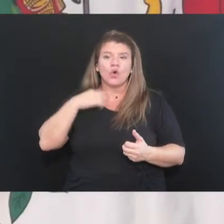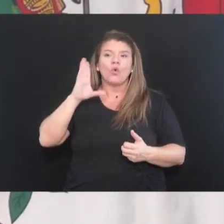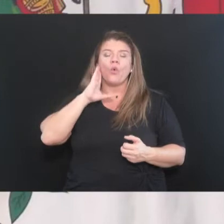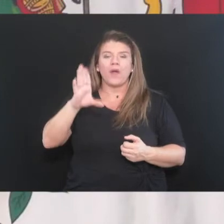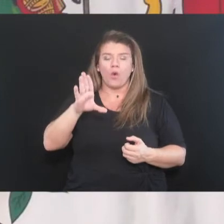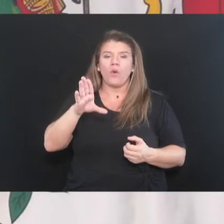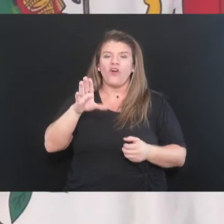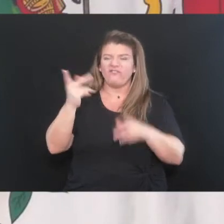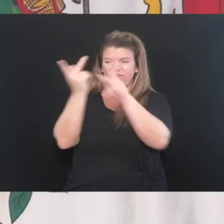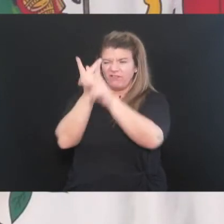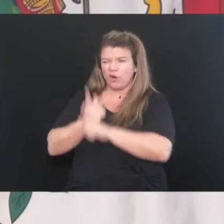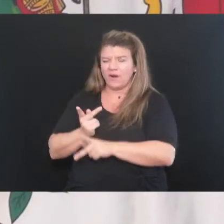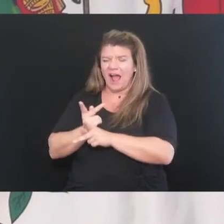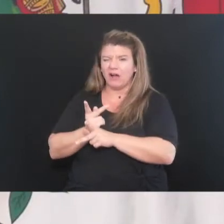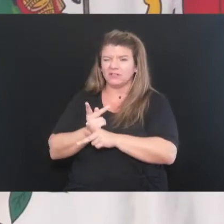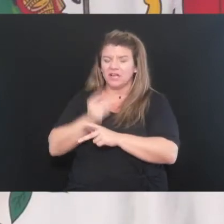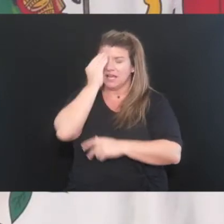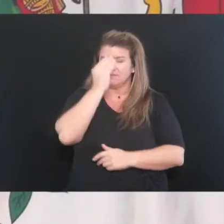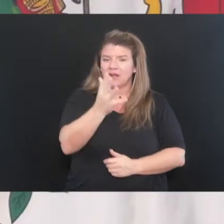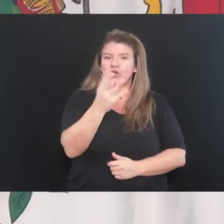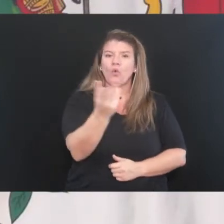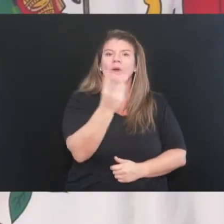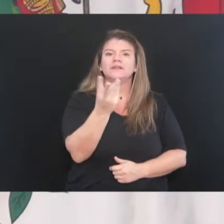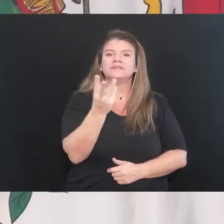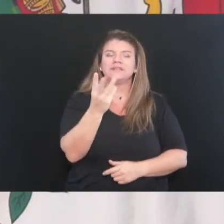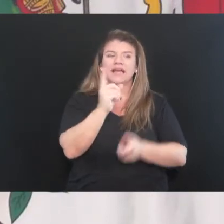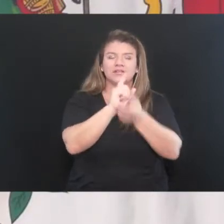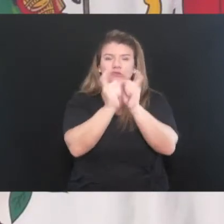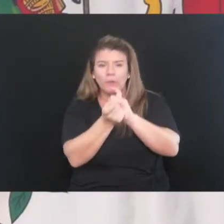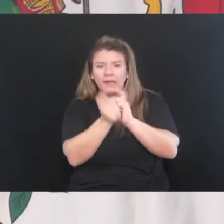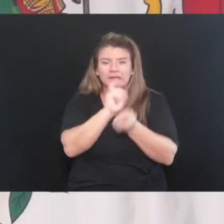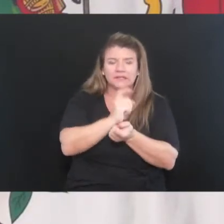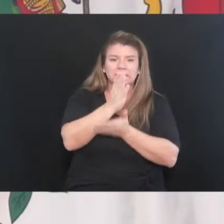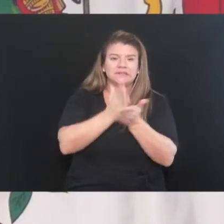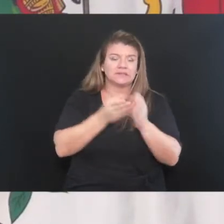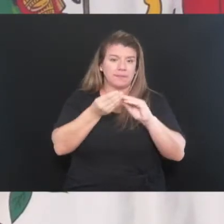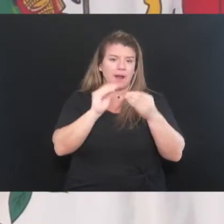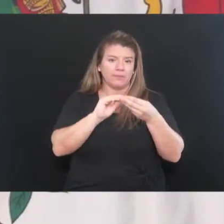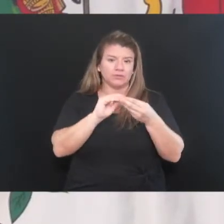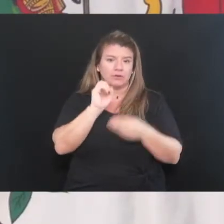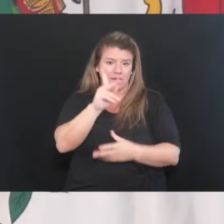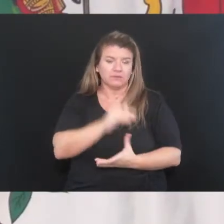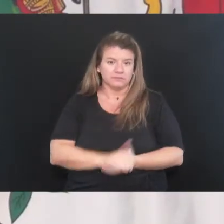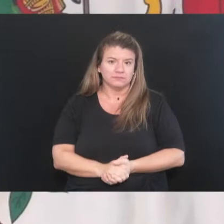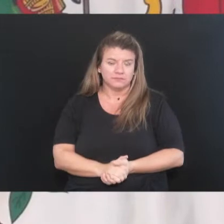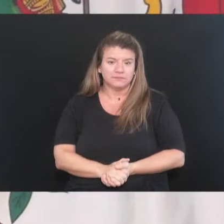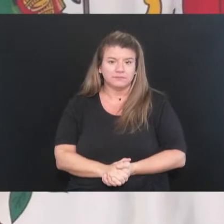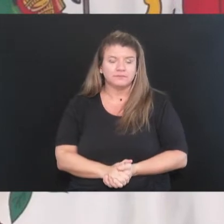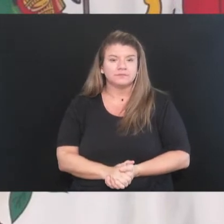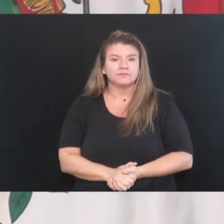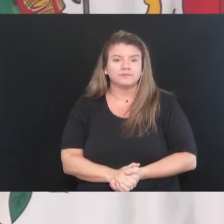on Wednesday, and there may be some little tweaks and and adjustments to our numbers.